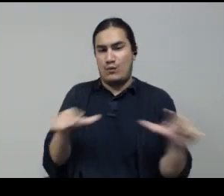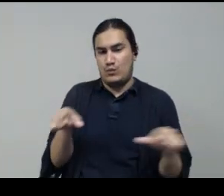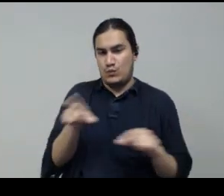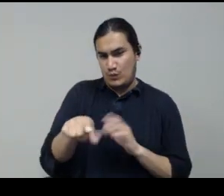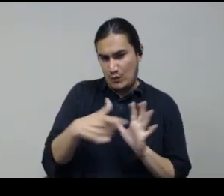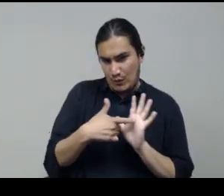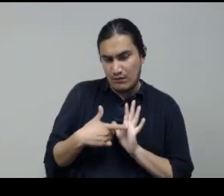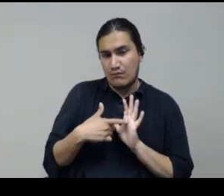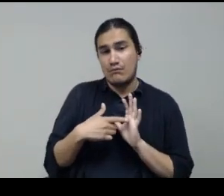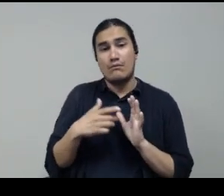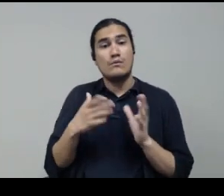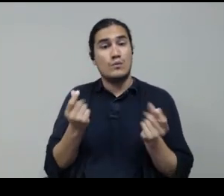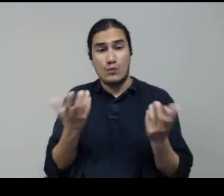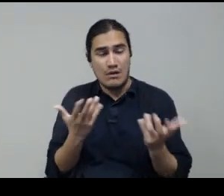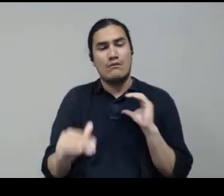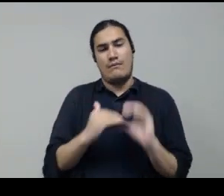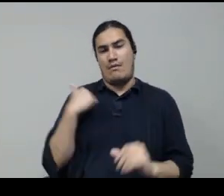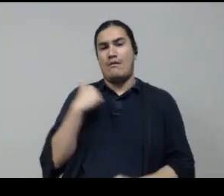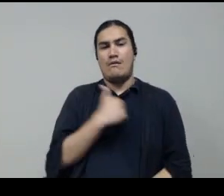Simply email us at